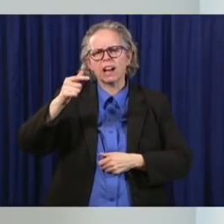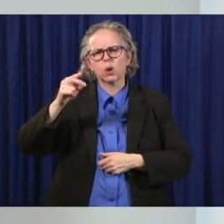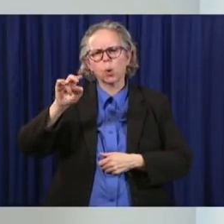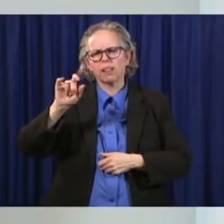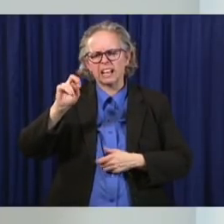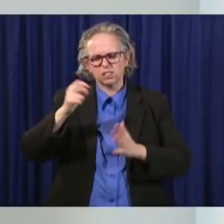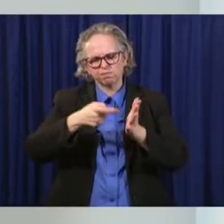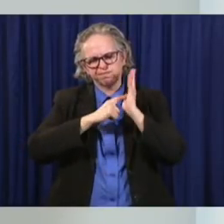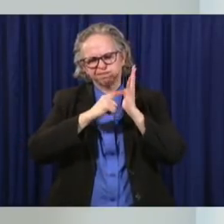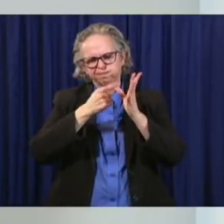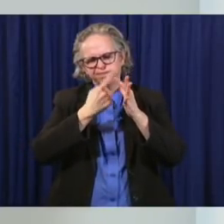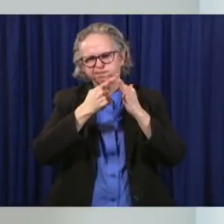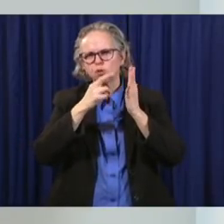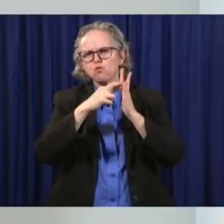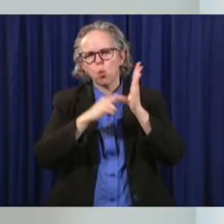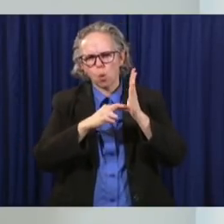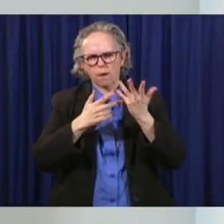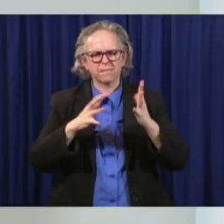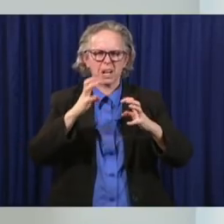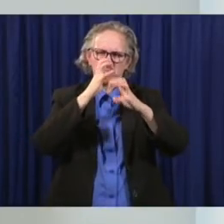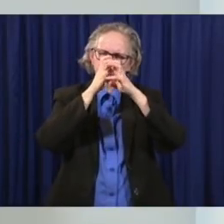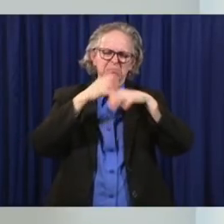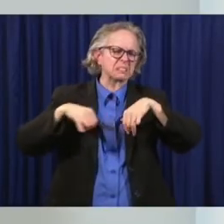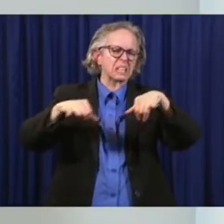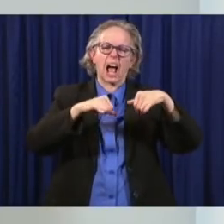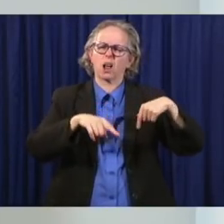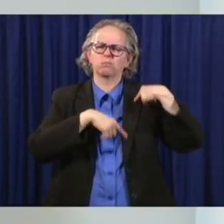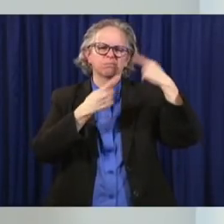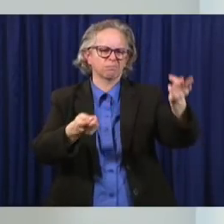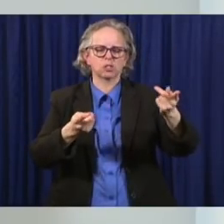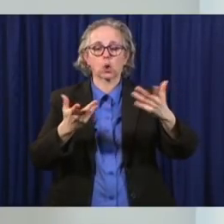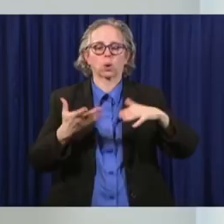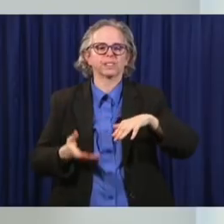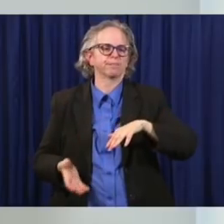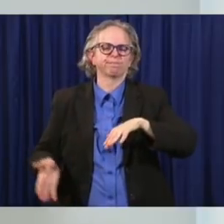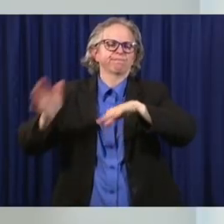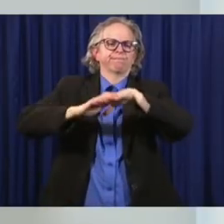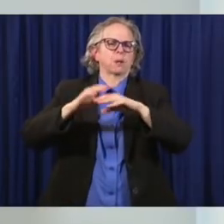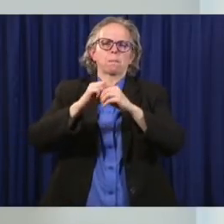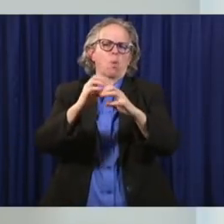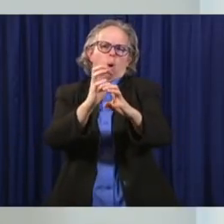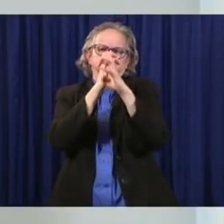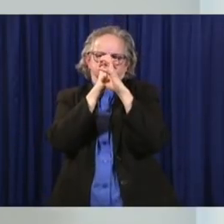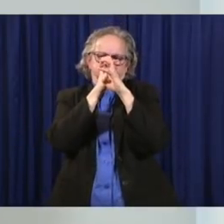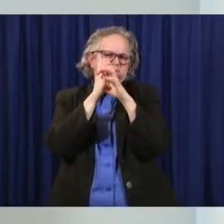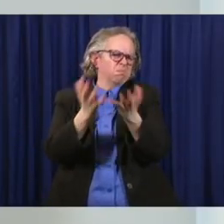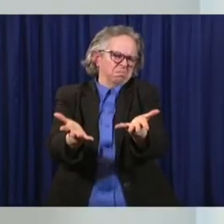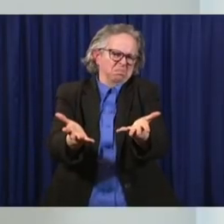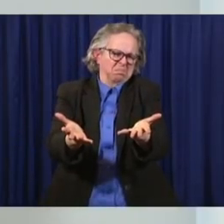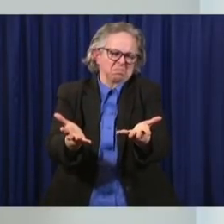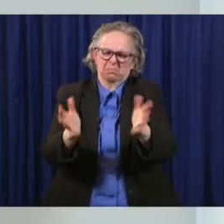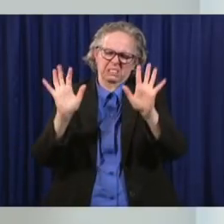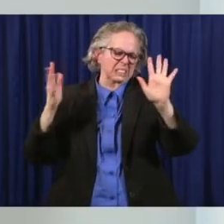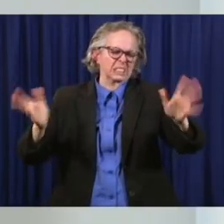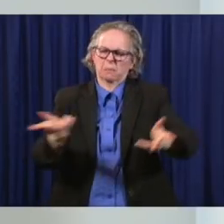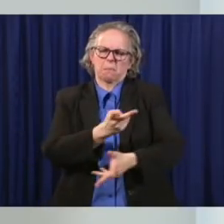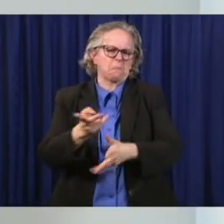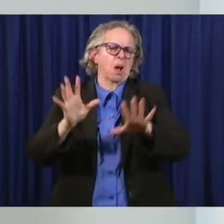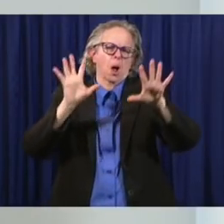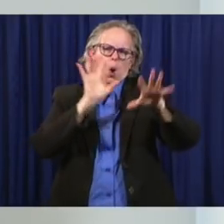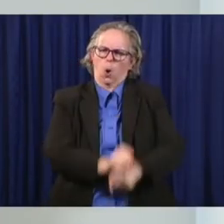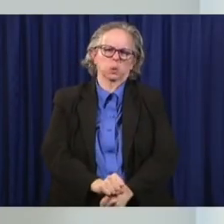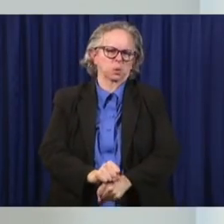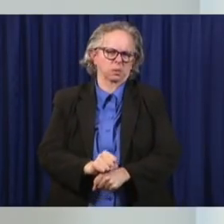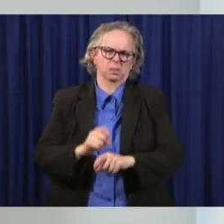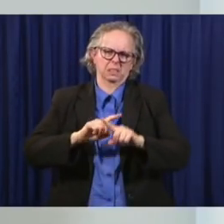They have strict standards, and now they're going to have even more strict standards. As Governor alluded to, May is moving month. There are